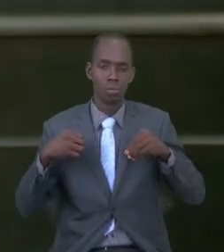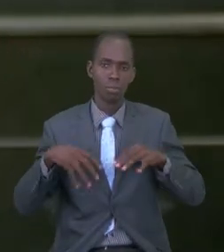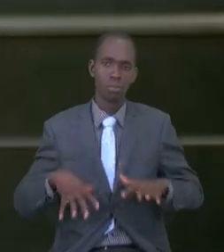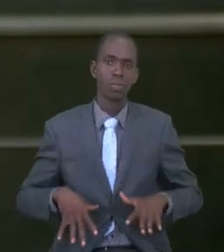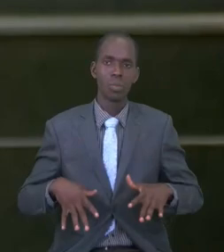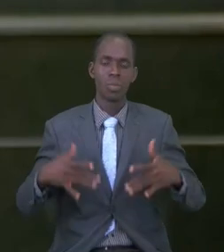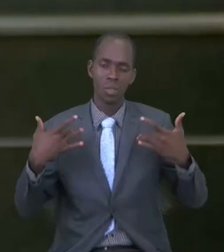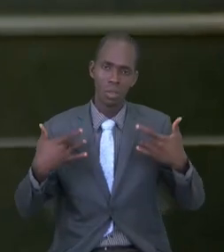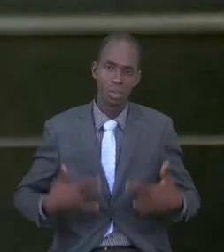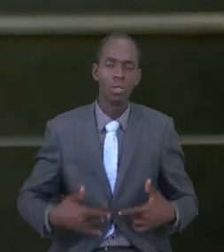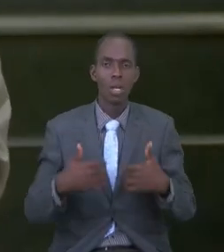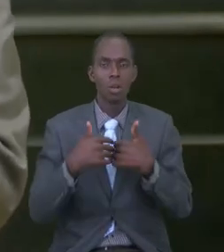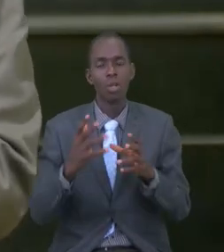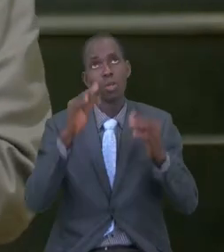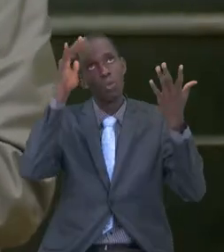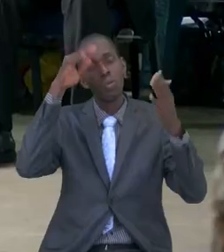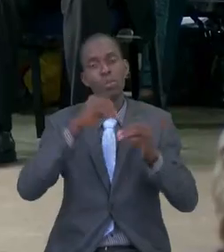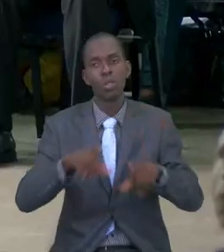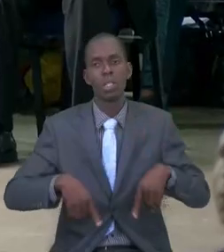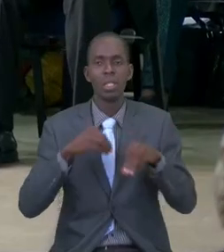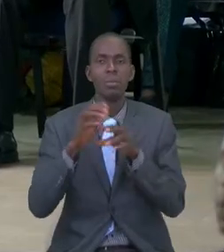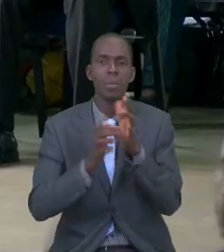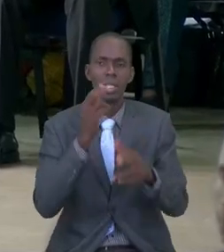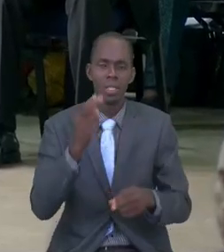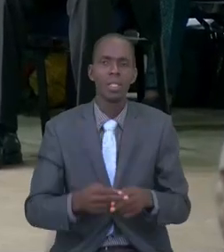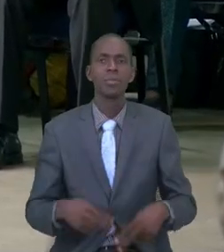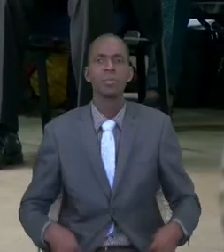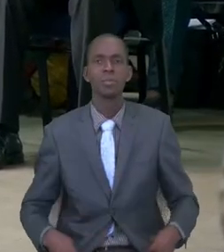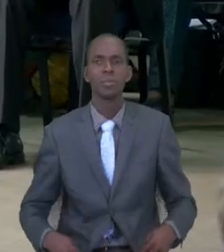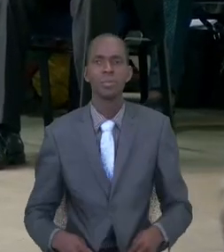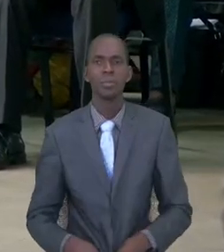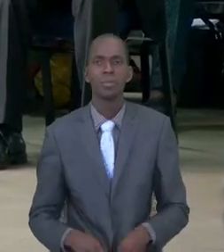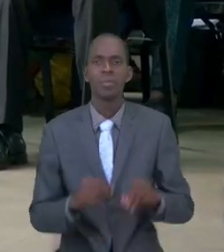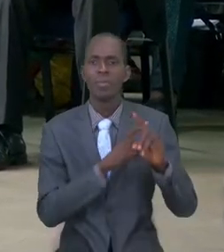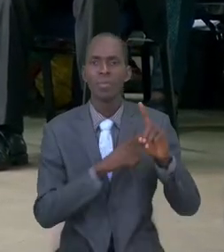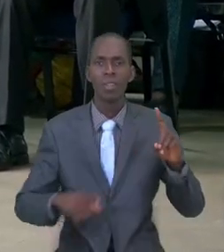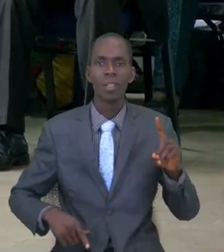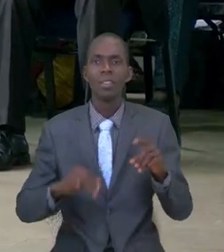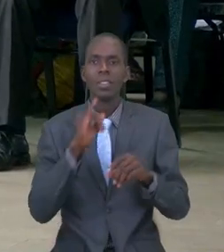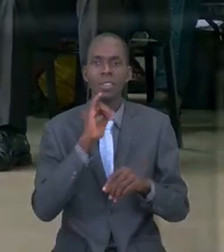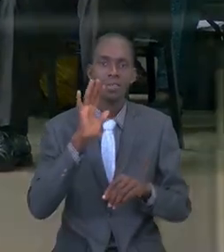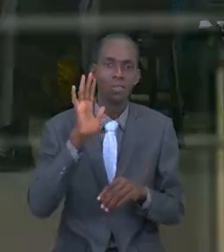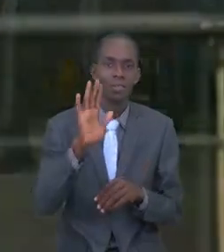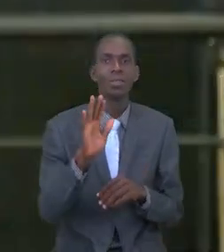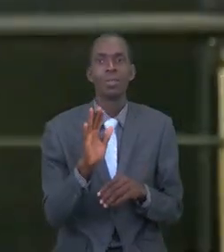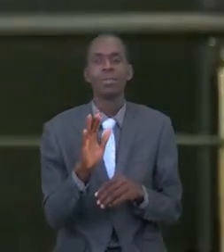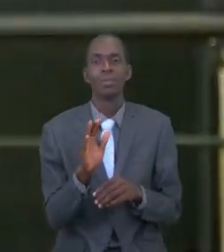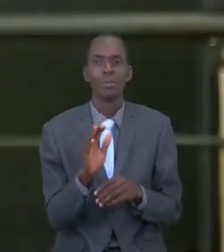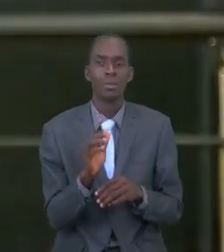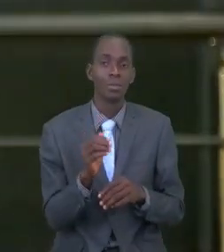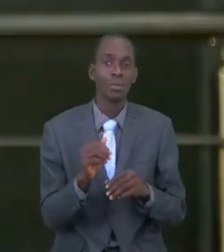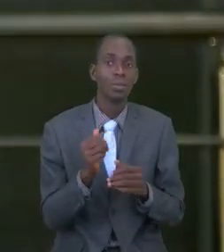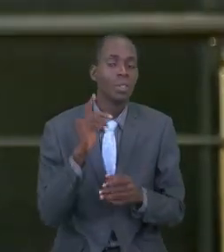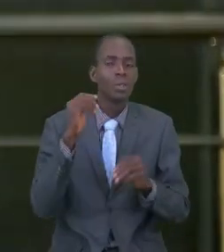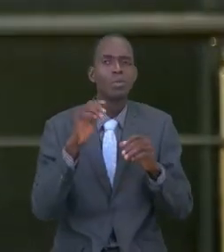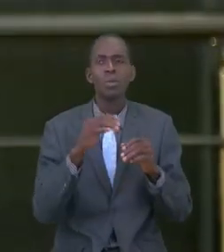or despondency in Jesus' name. Amen. The Lord is with you. Amen. The Eternal One will